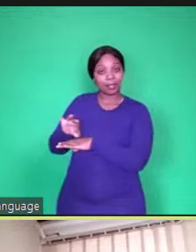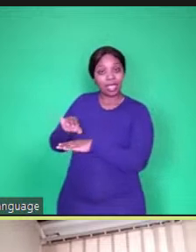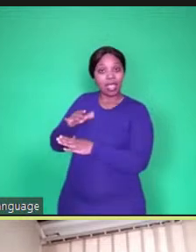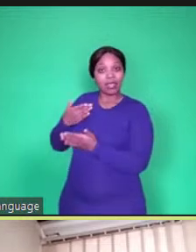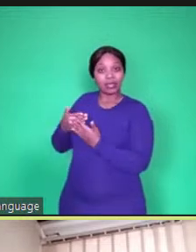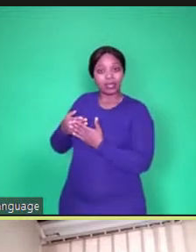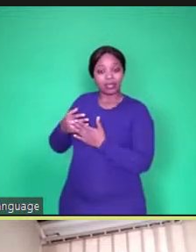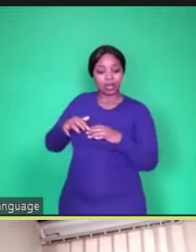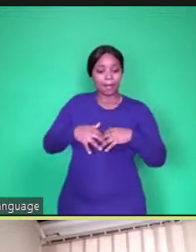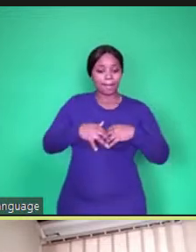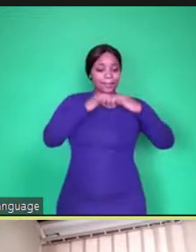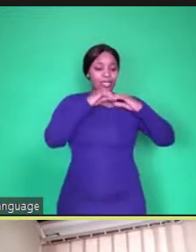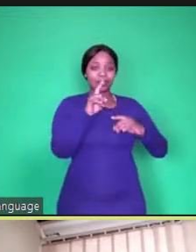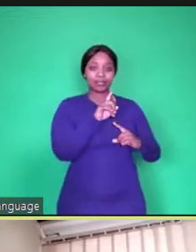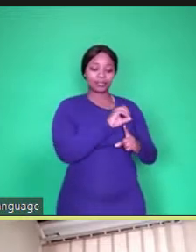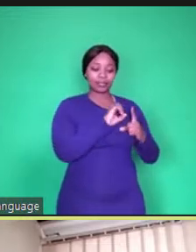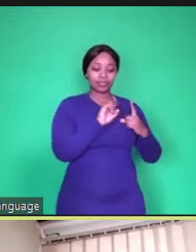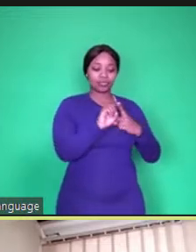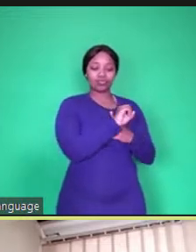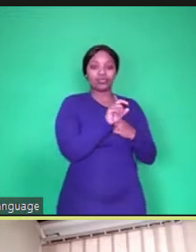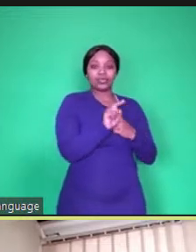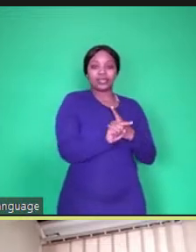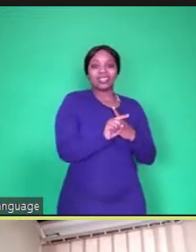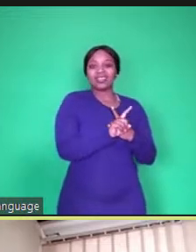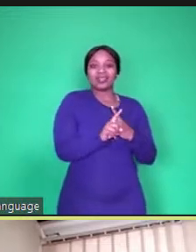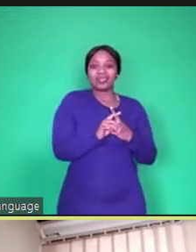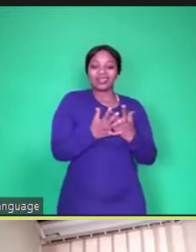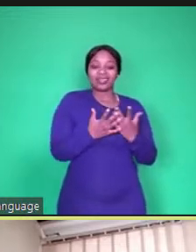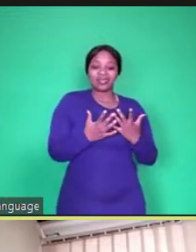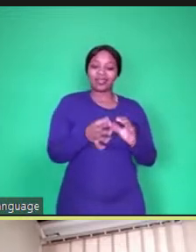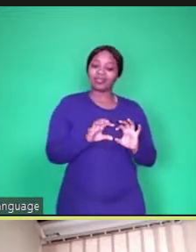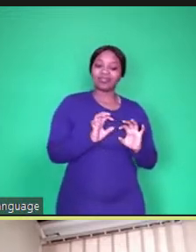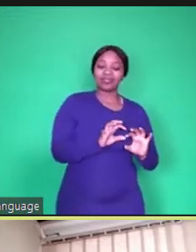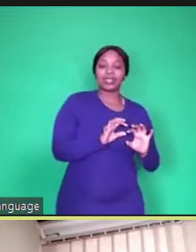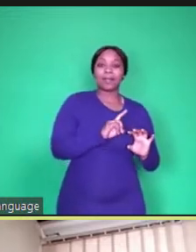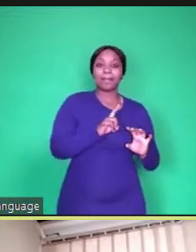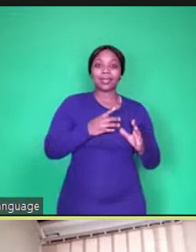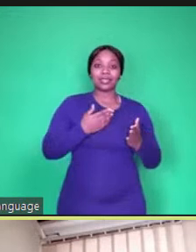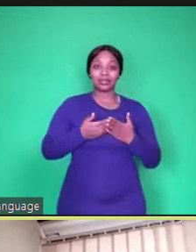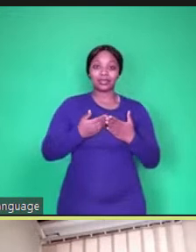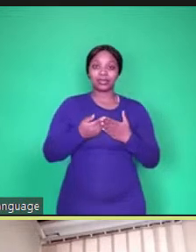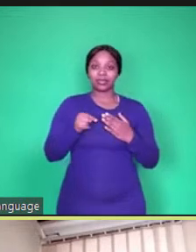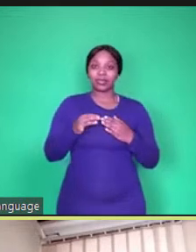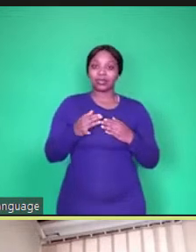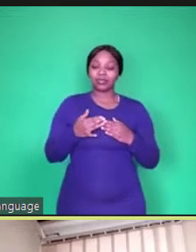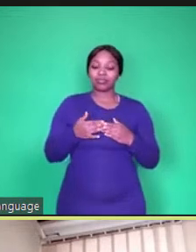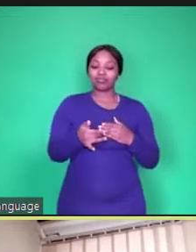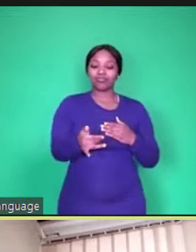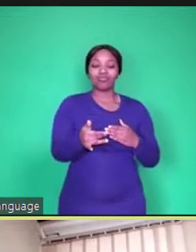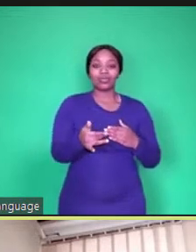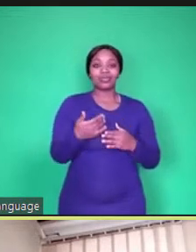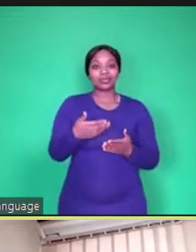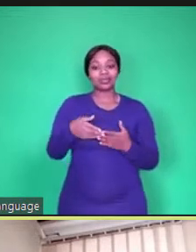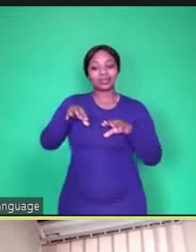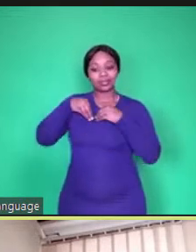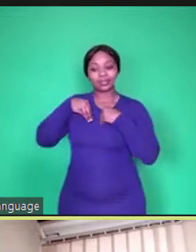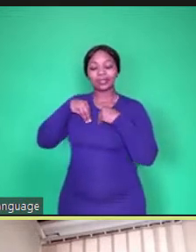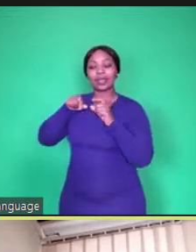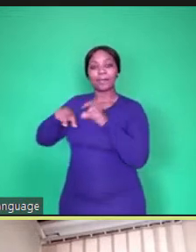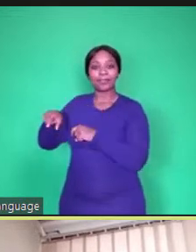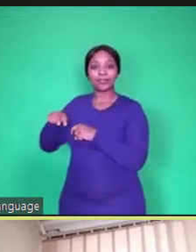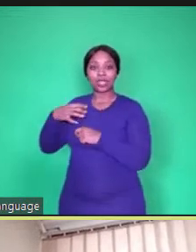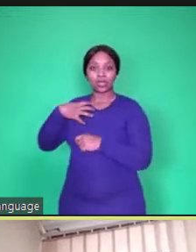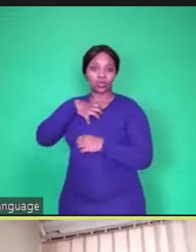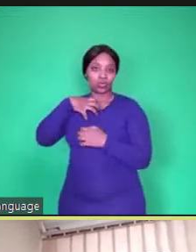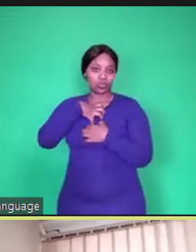create a society which is not only inclusive, but which is able to cater developmentally of its own people. And after